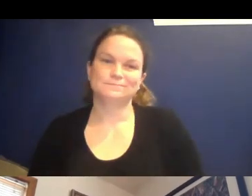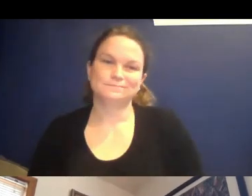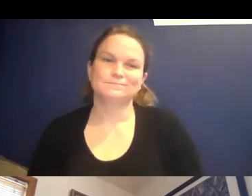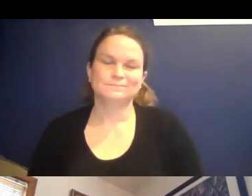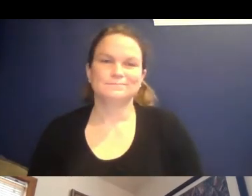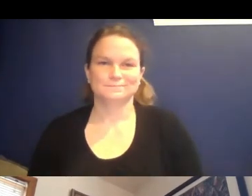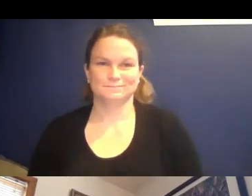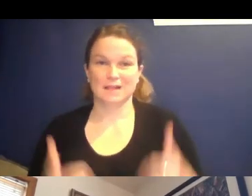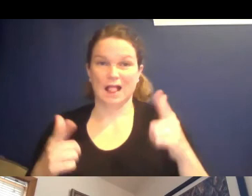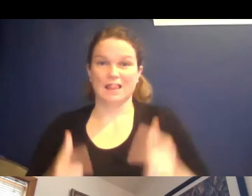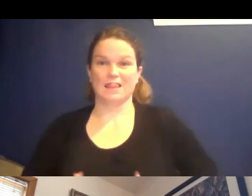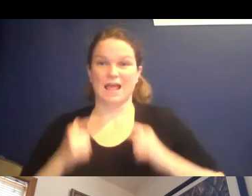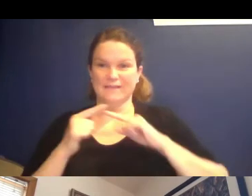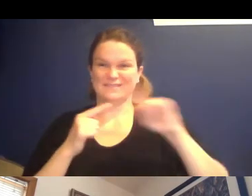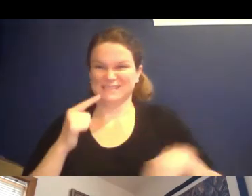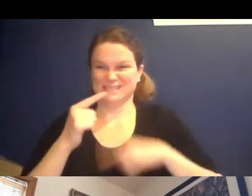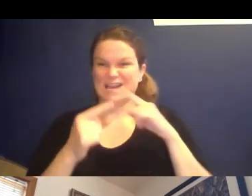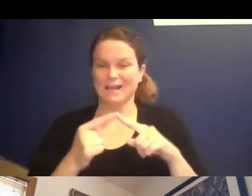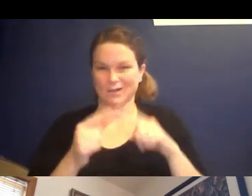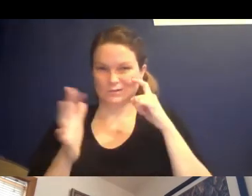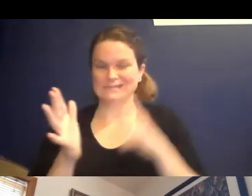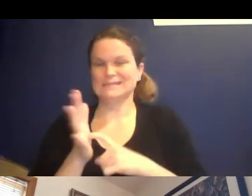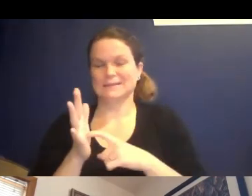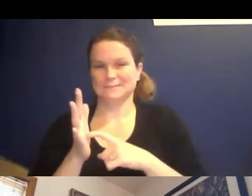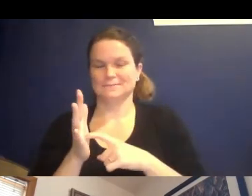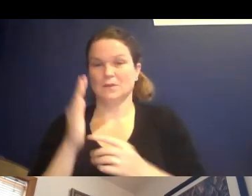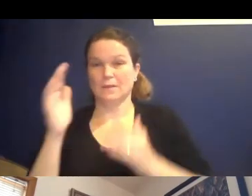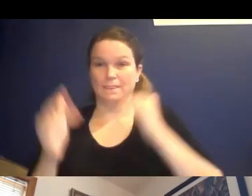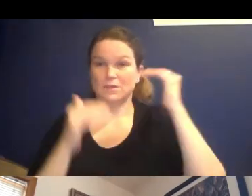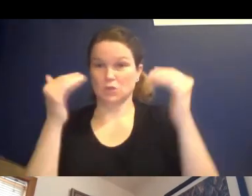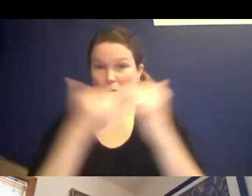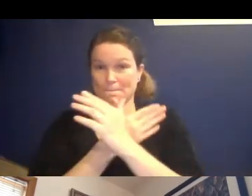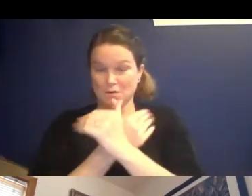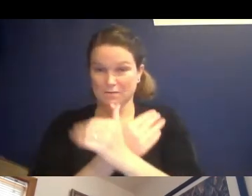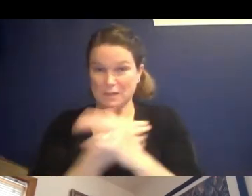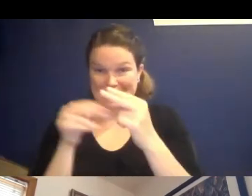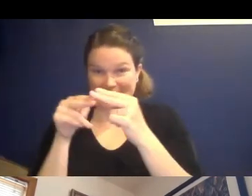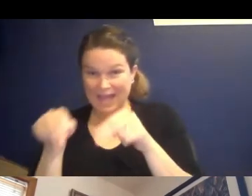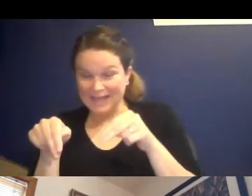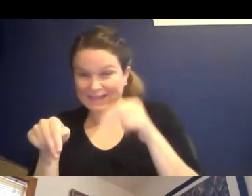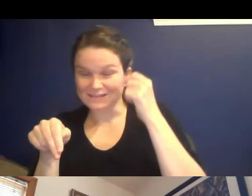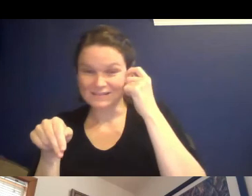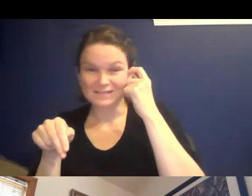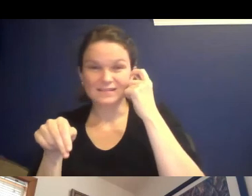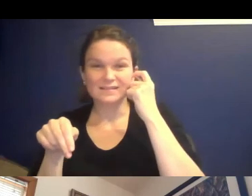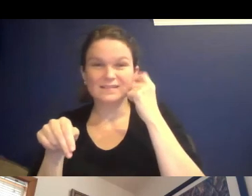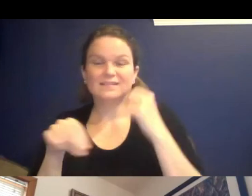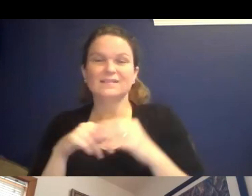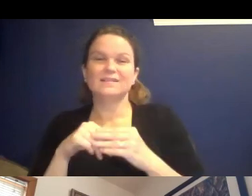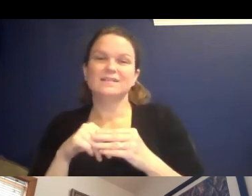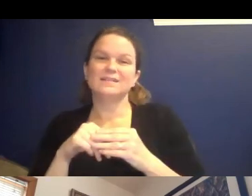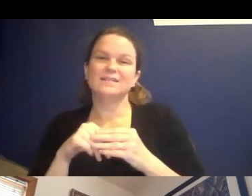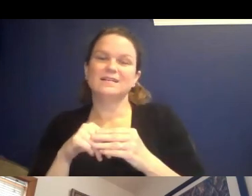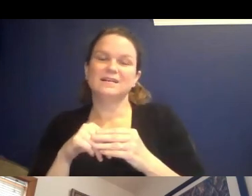So this is the life cycle. You can see the adult butterfly and an egg, and the